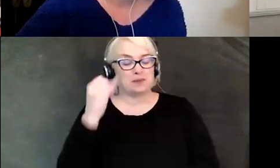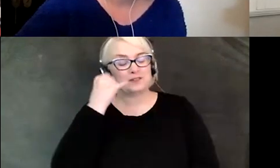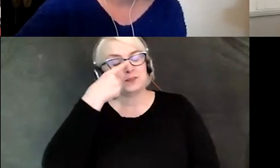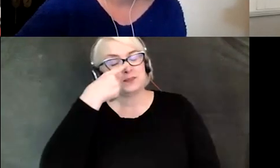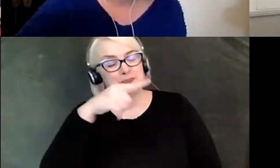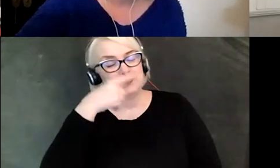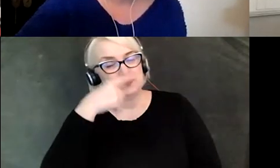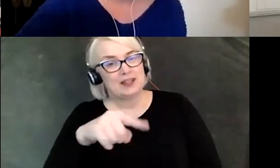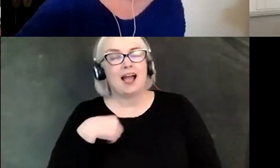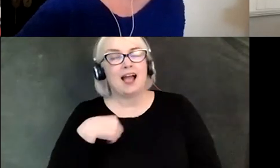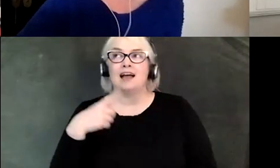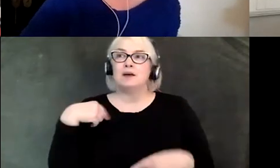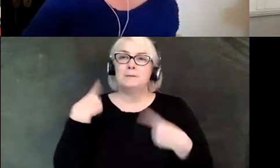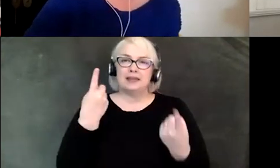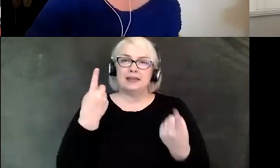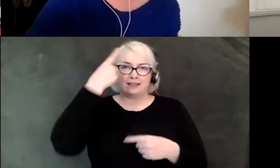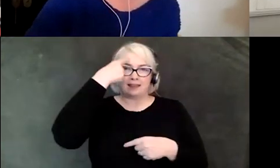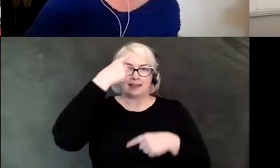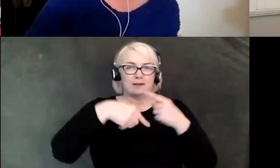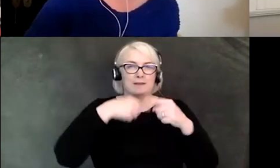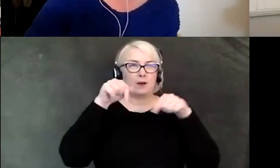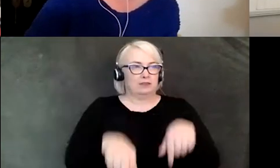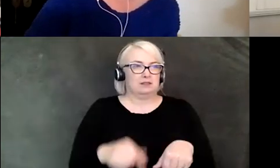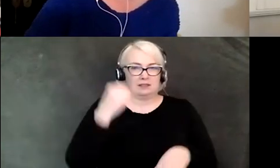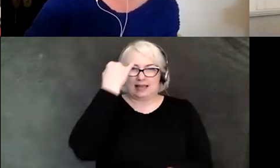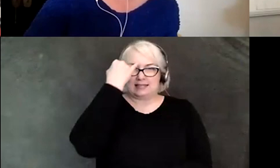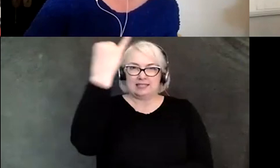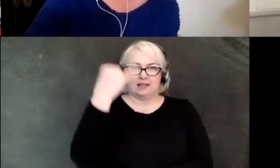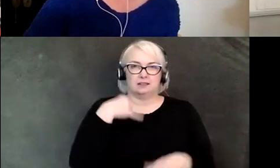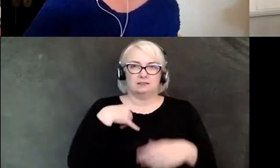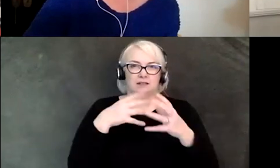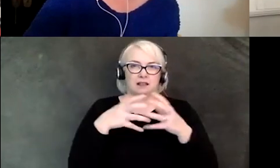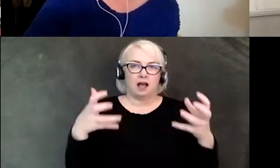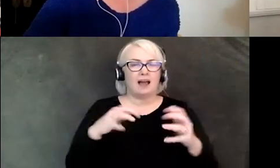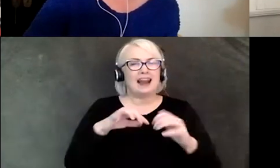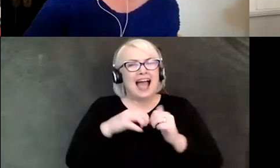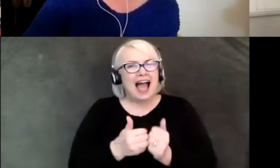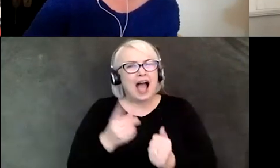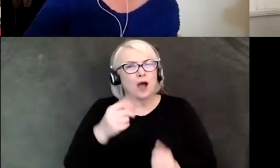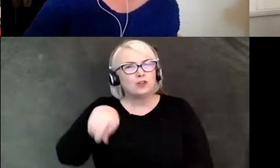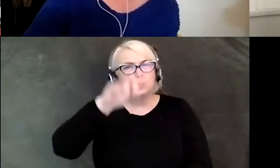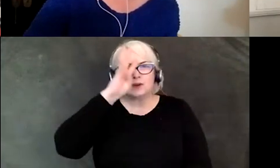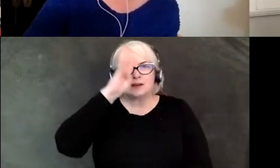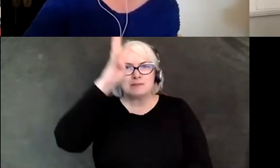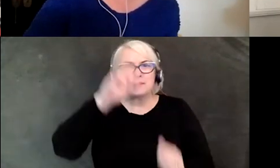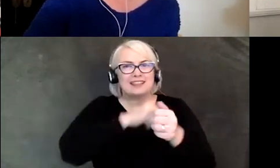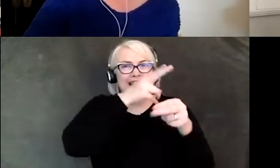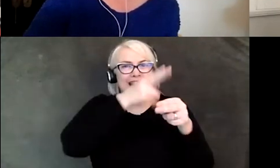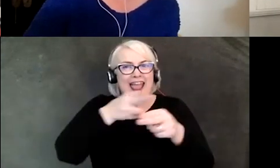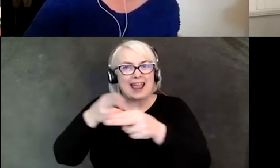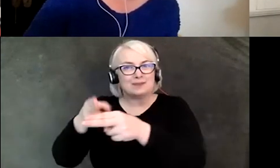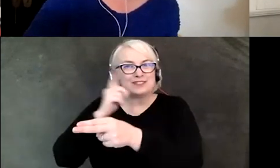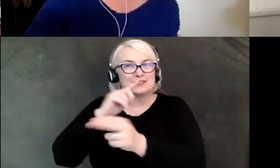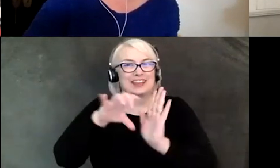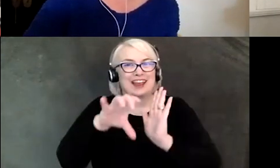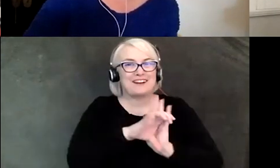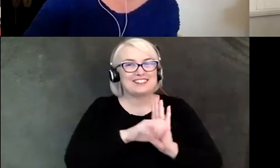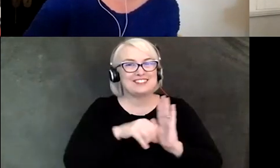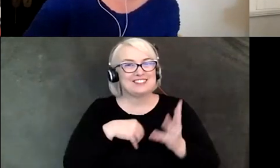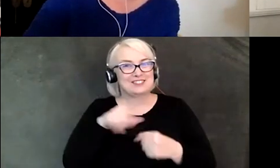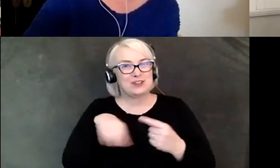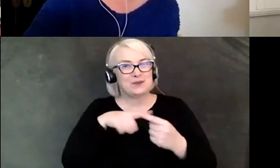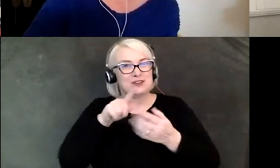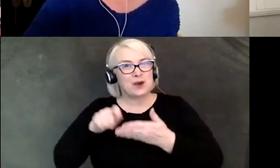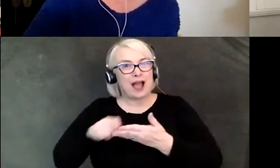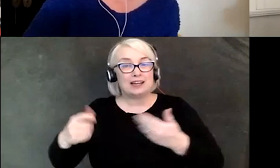I've just been thinking about this a lot. How do you all name characters when you write? Do you have a process for that, especially